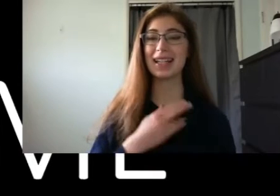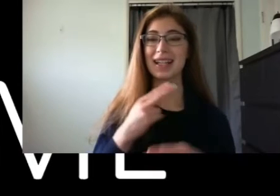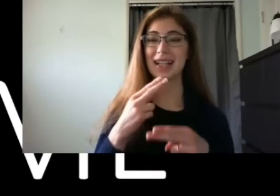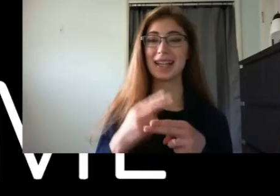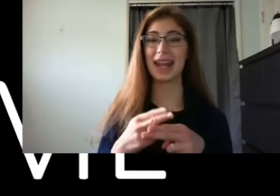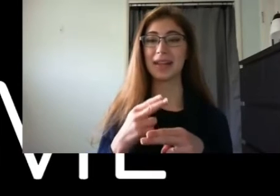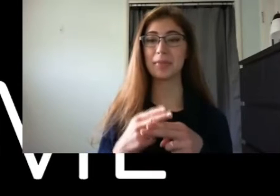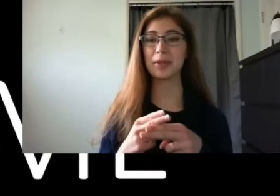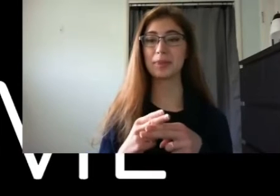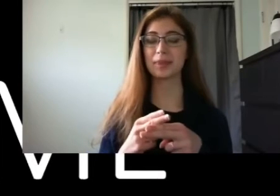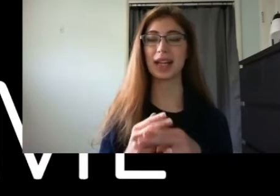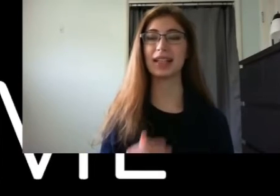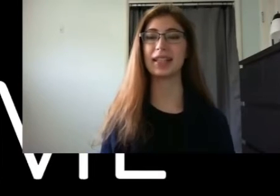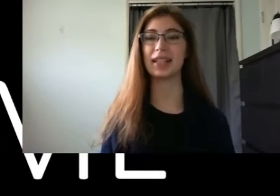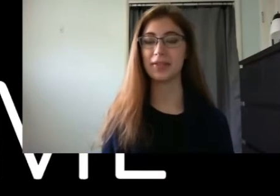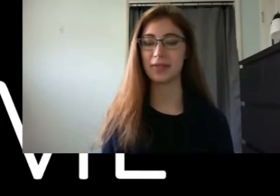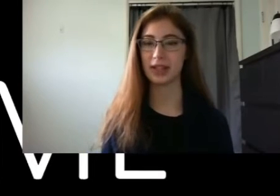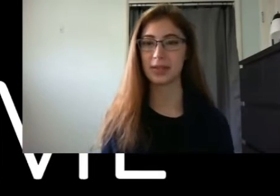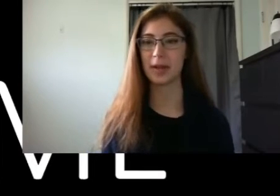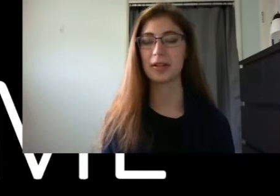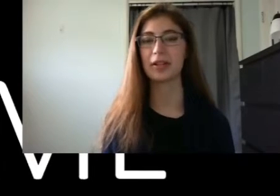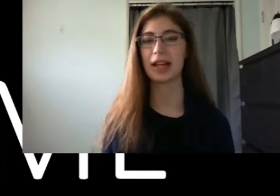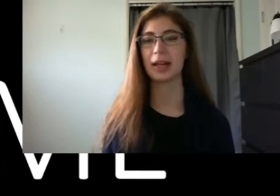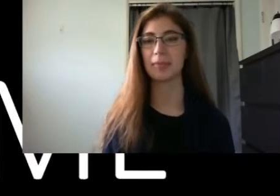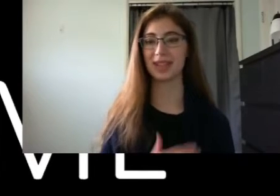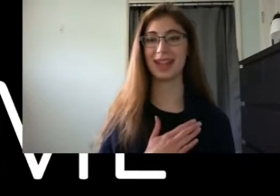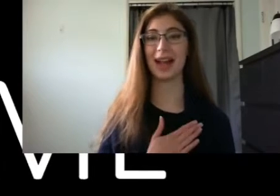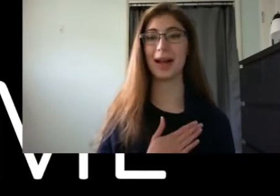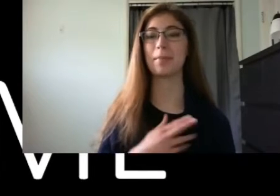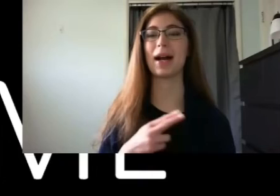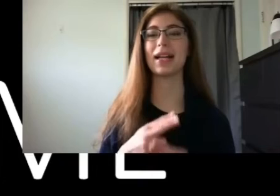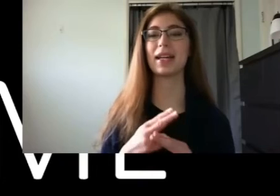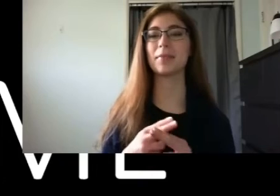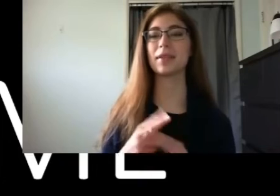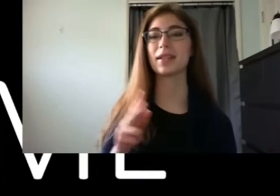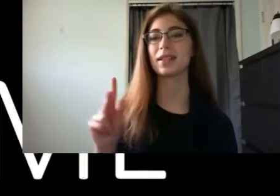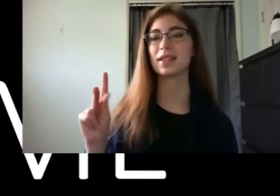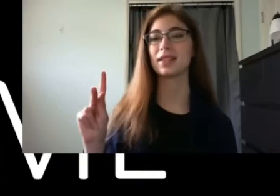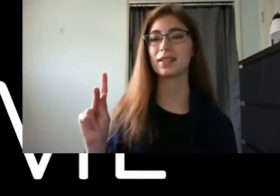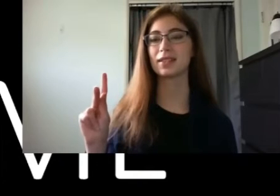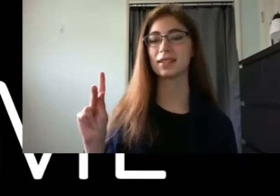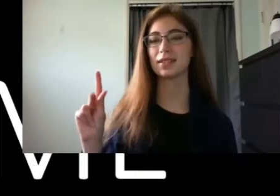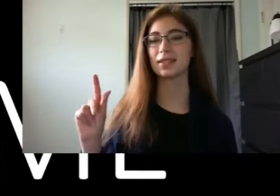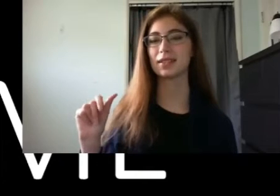My name, and then finger spell your name. My name.